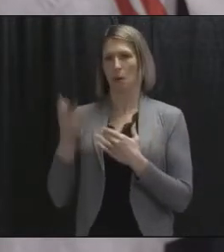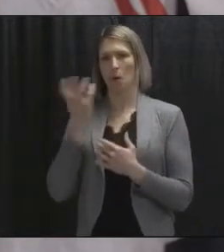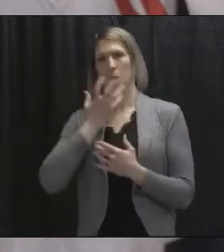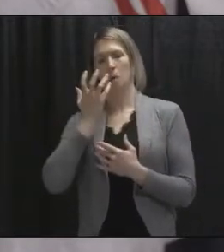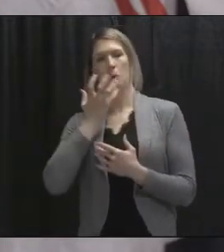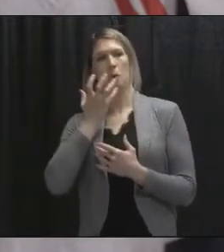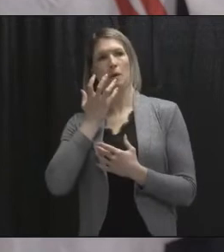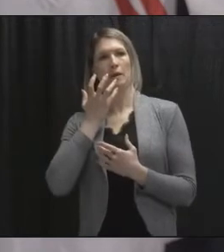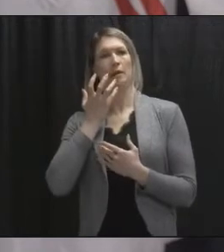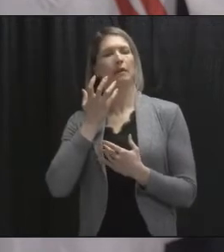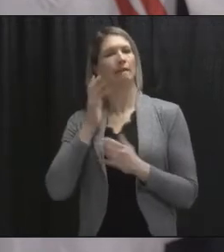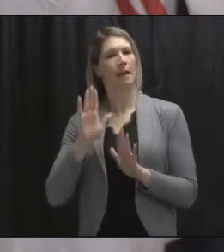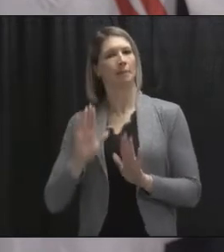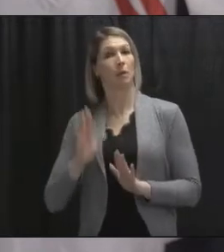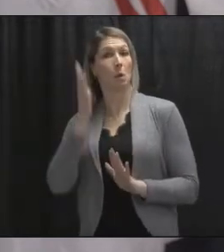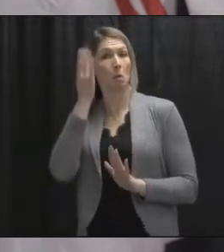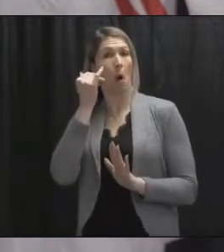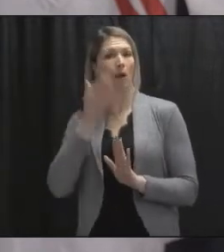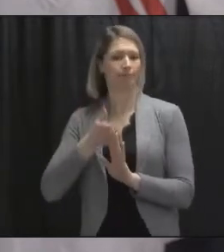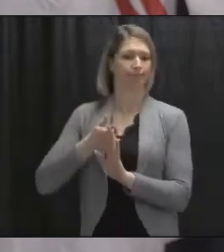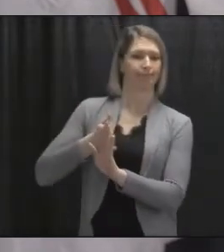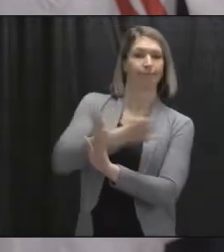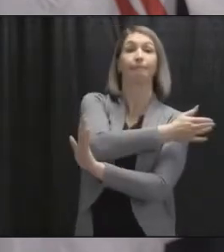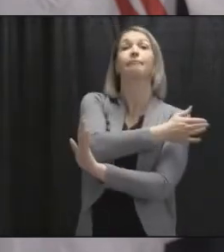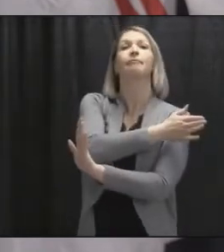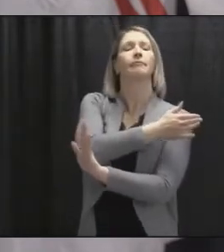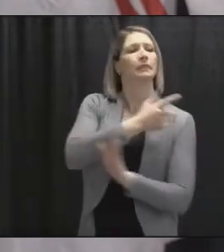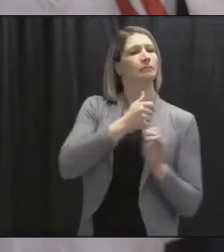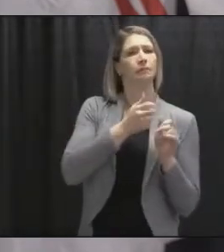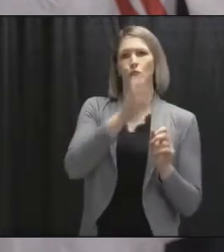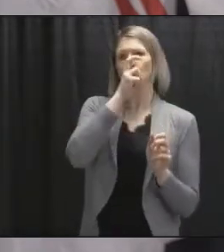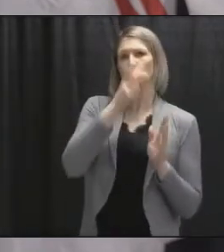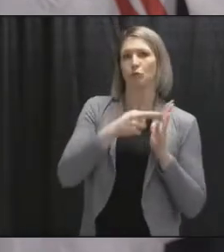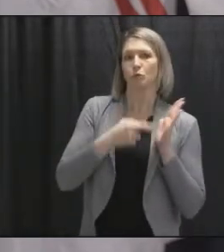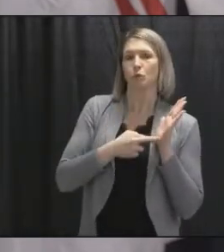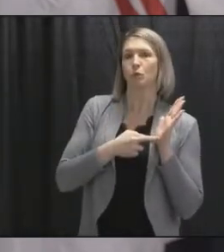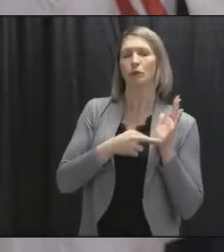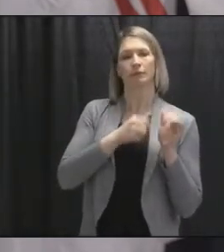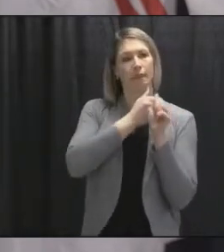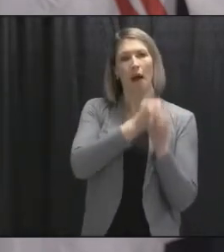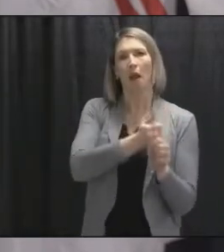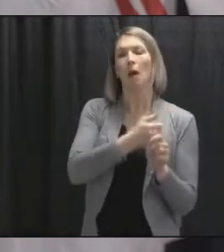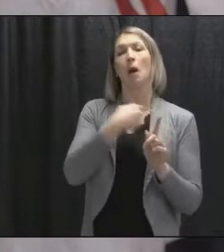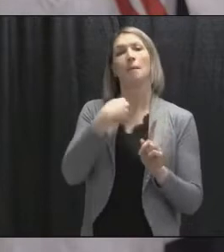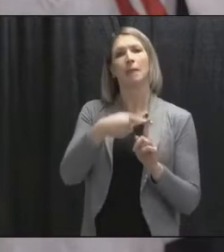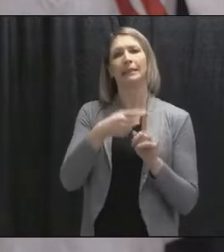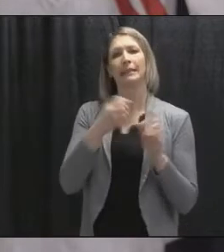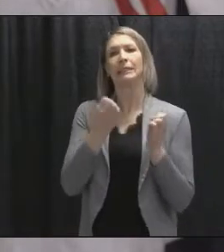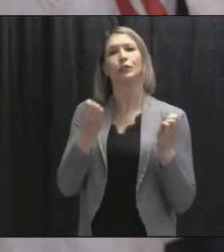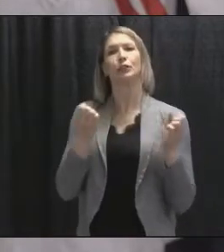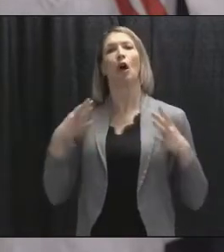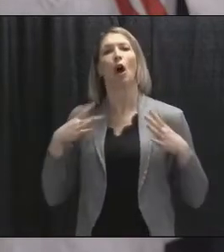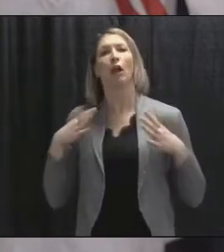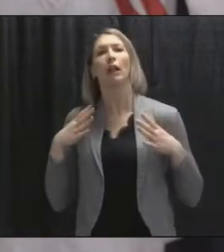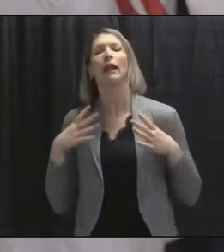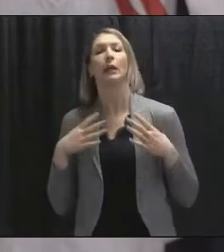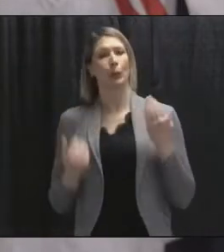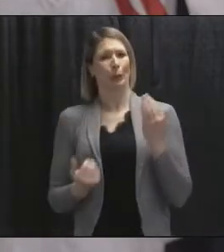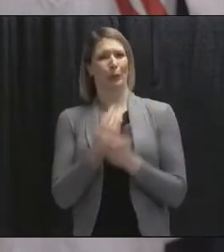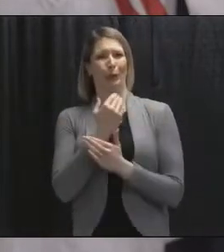COVID-19. It was reassuring to hear stories of how people adapted their regular Easter traditions by visiting family members